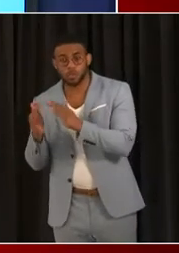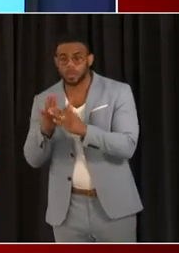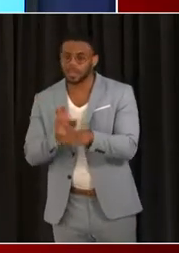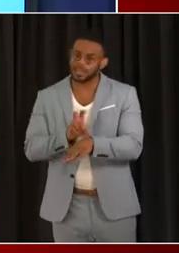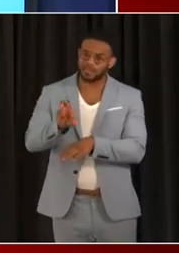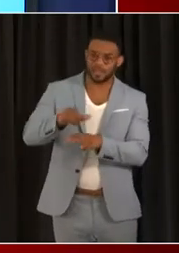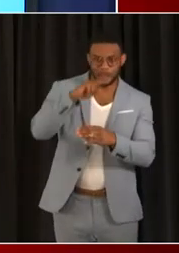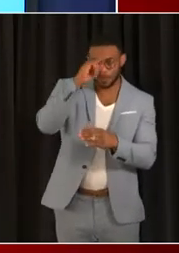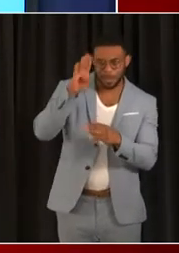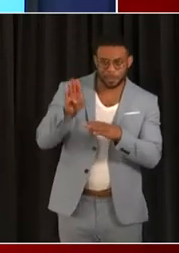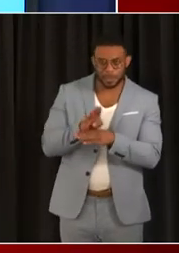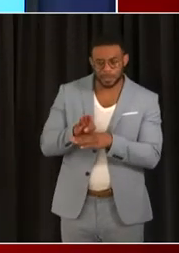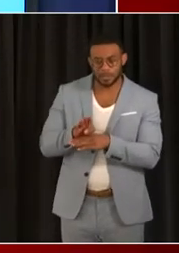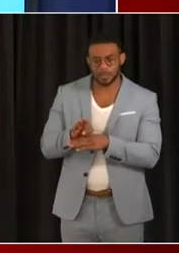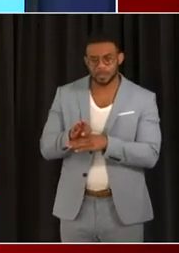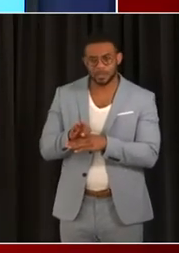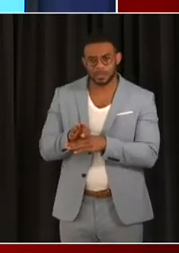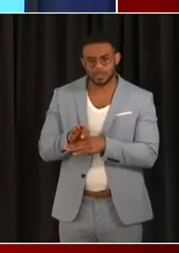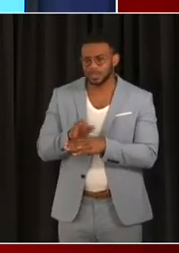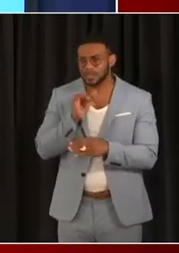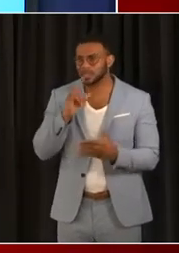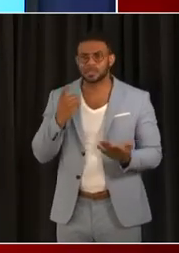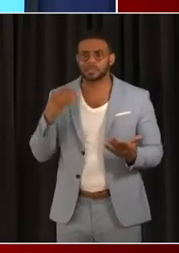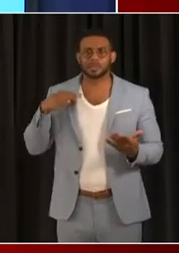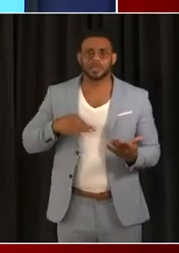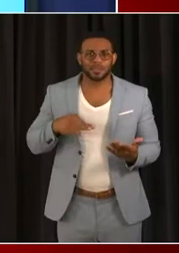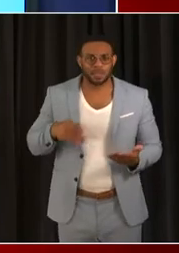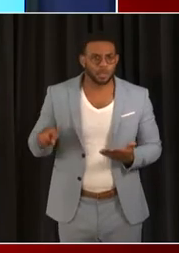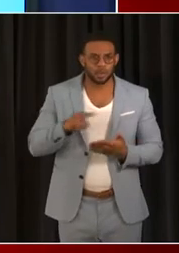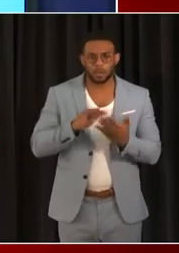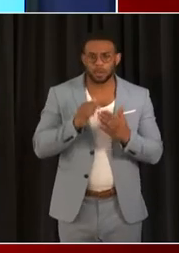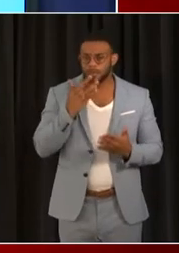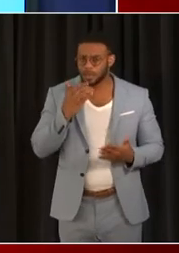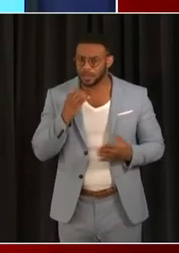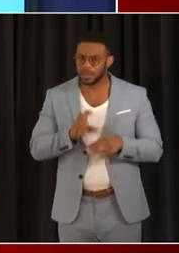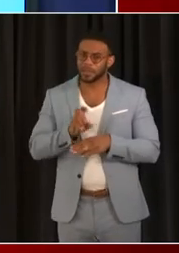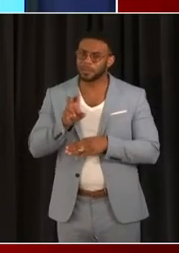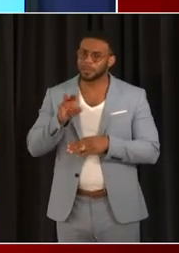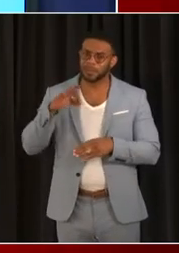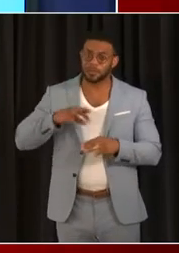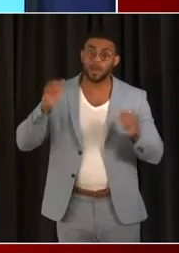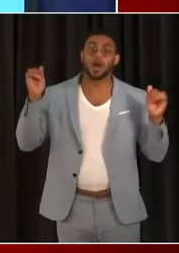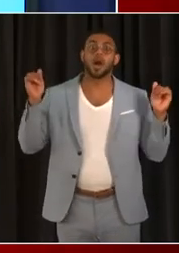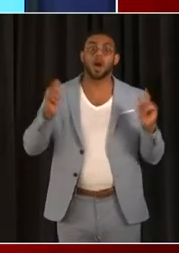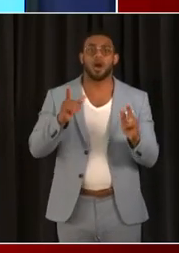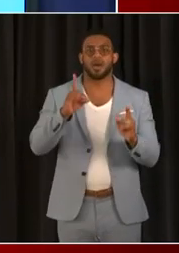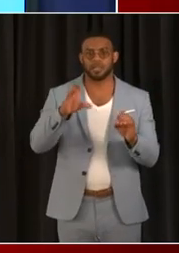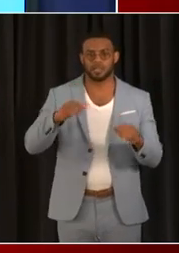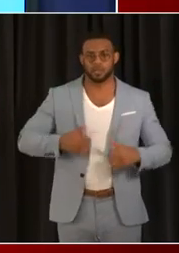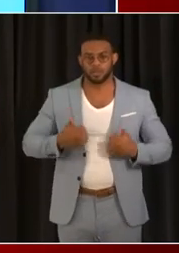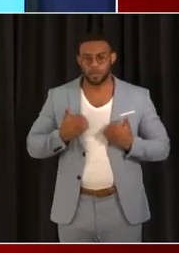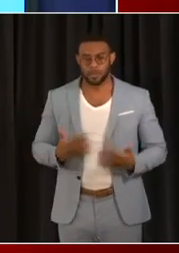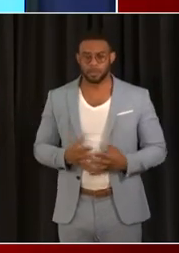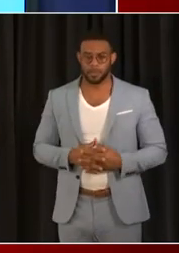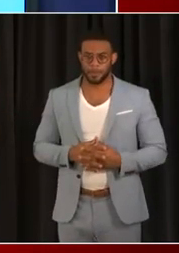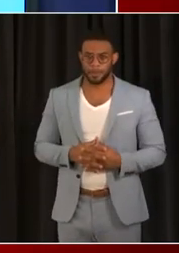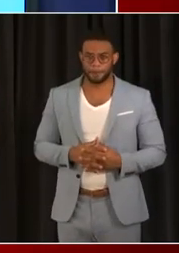and investing in Black businesses doesn't just benefit those communities of color, it benefits all district